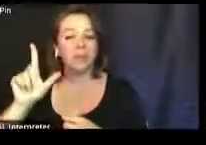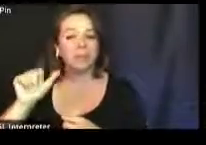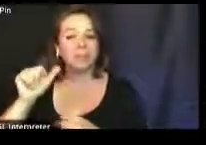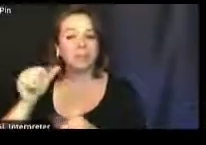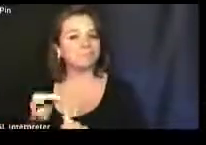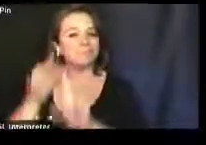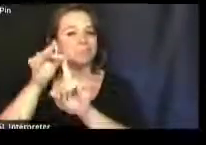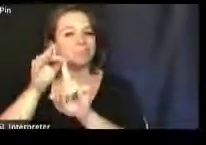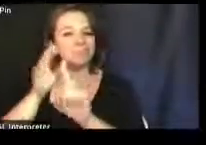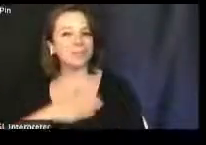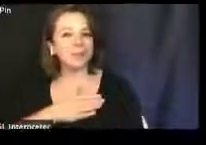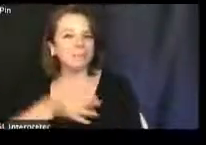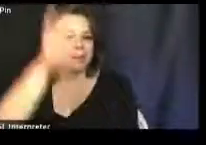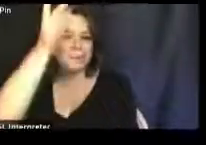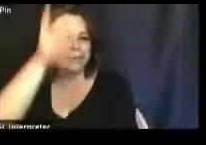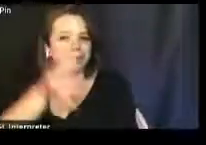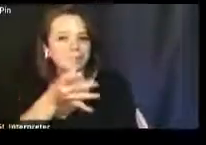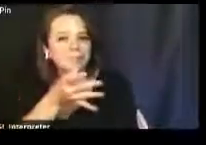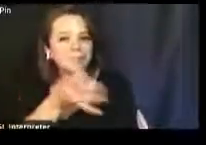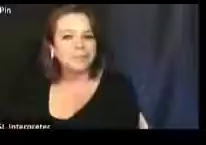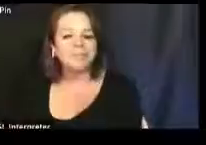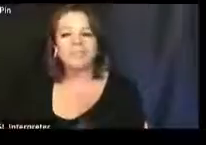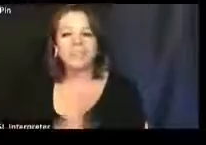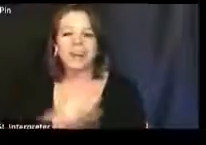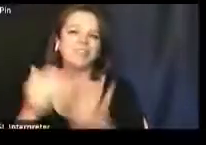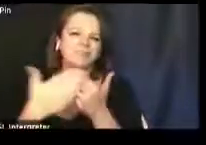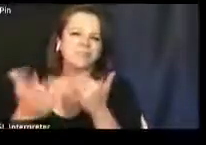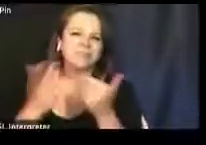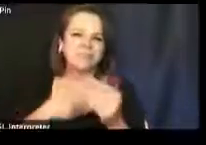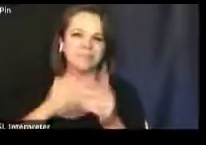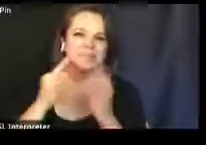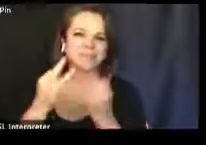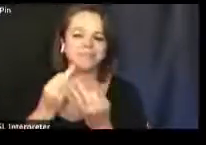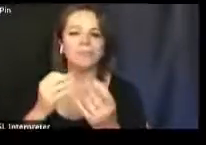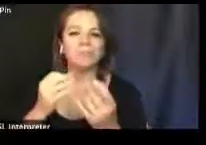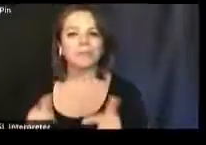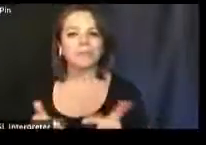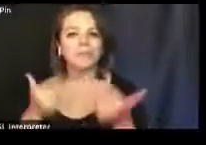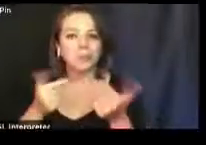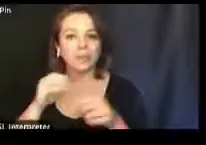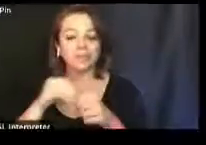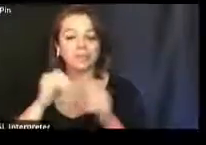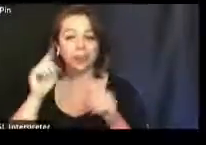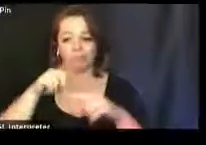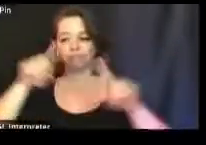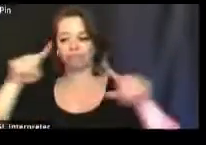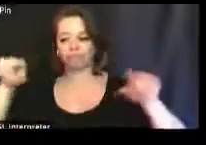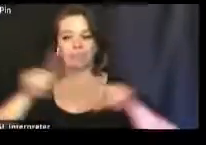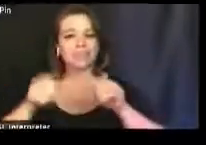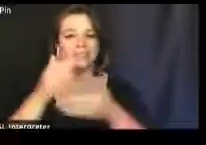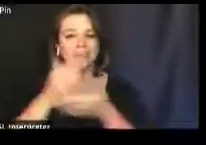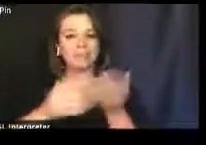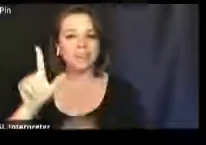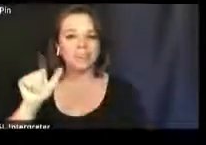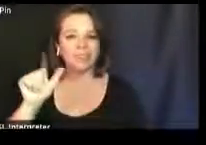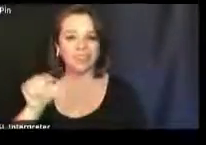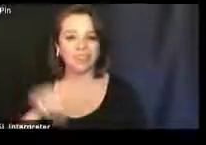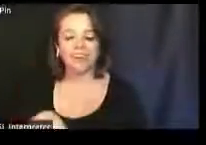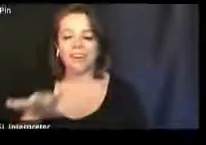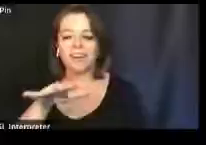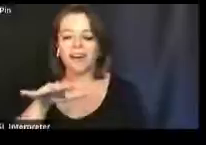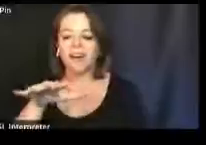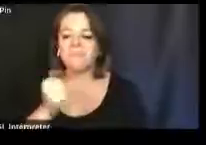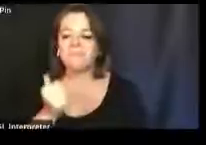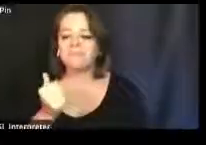and my daddy, and the rest of my family who lives in all different parts of LA. I send